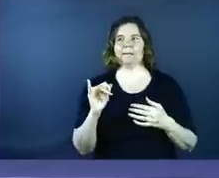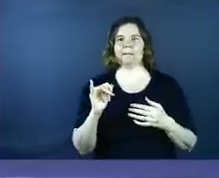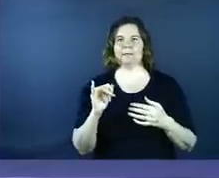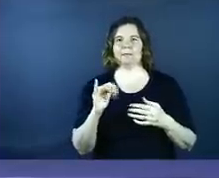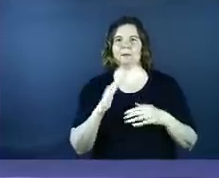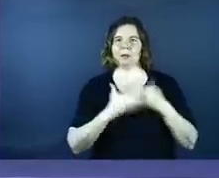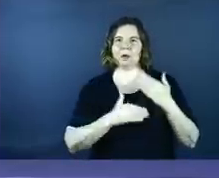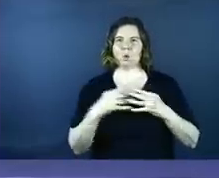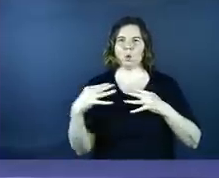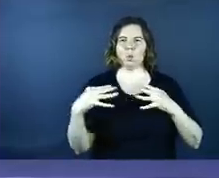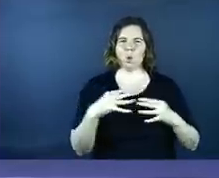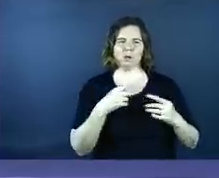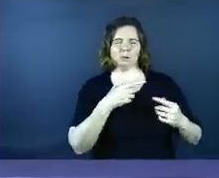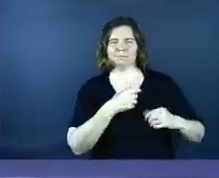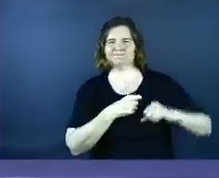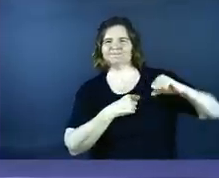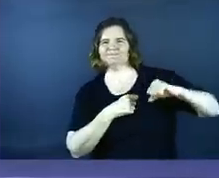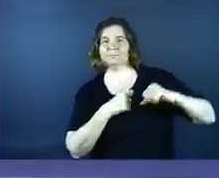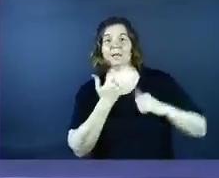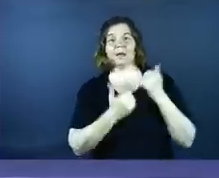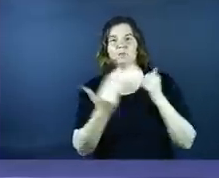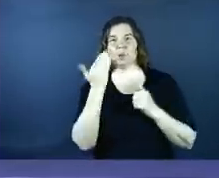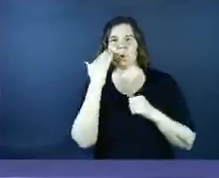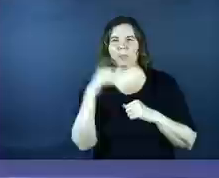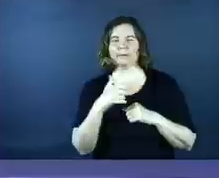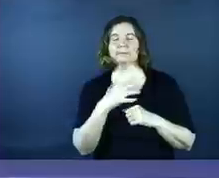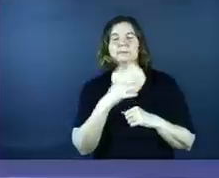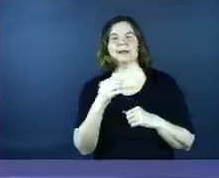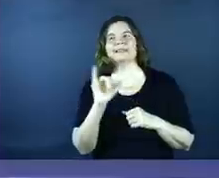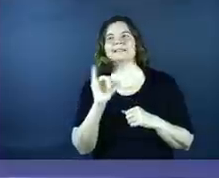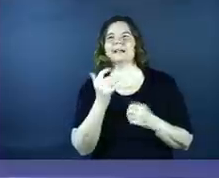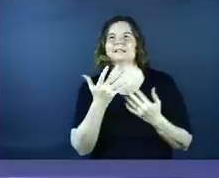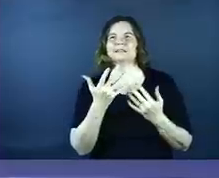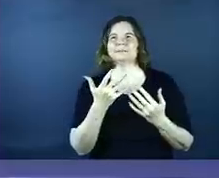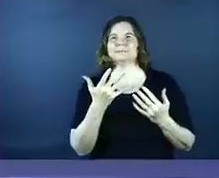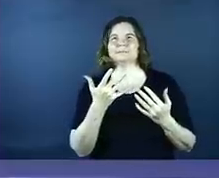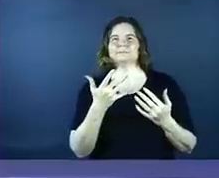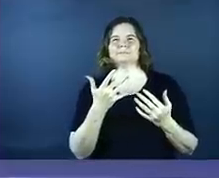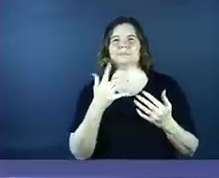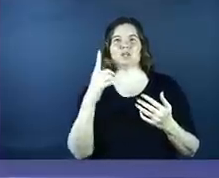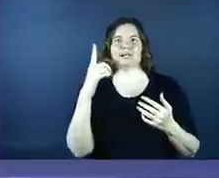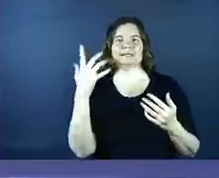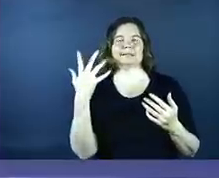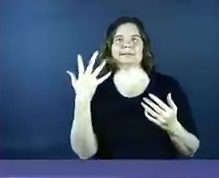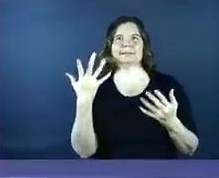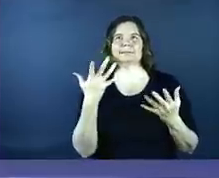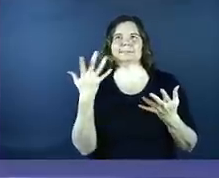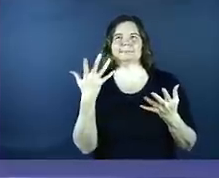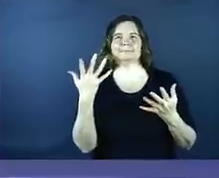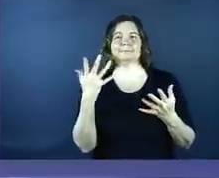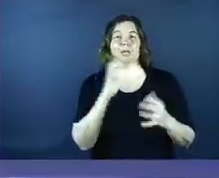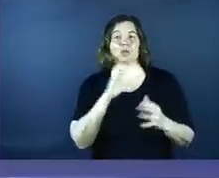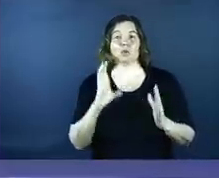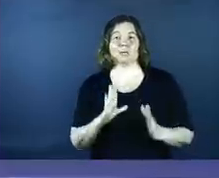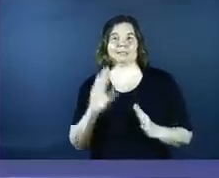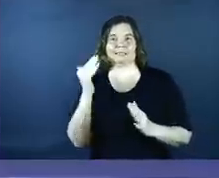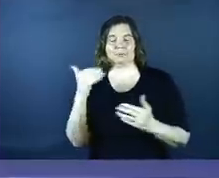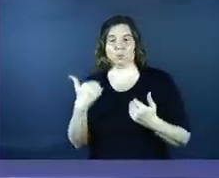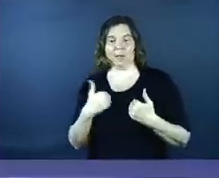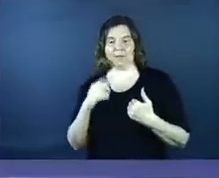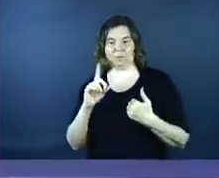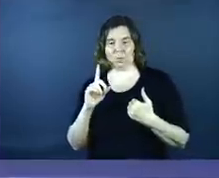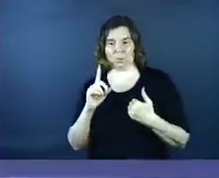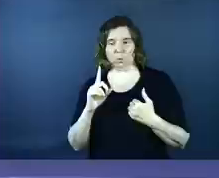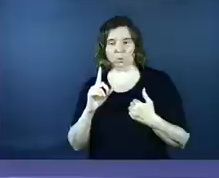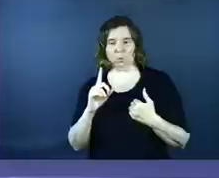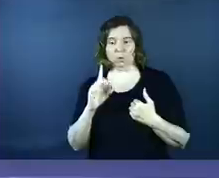an ongoing war, and just everybody knows this. And there's like there's this dream that Christians seem to have, where